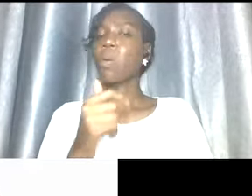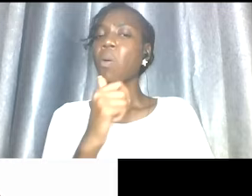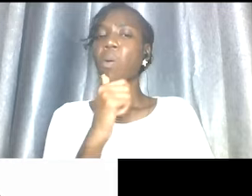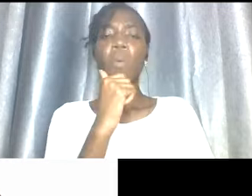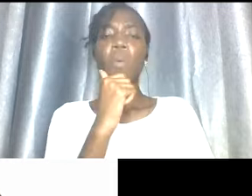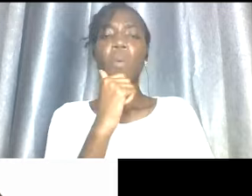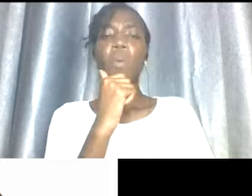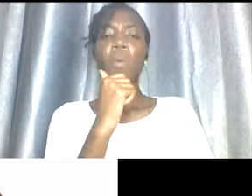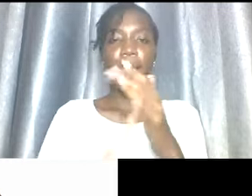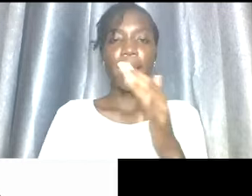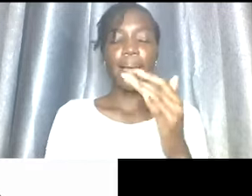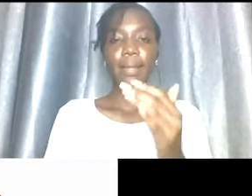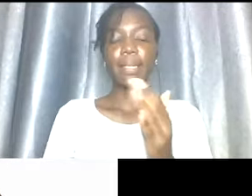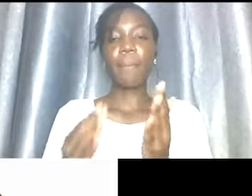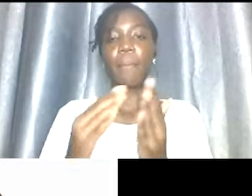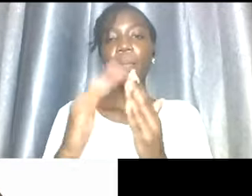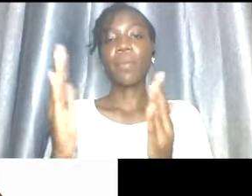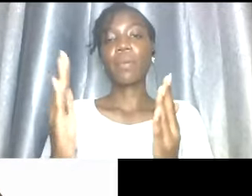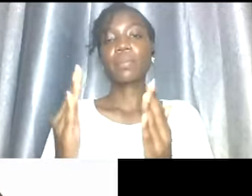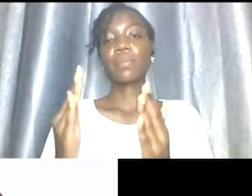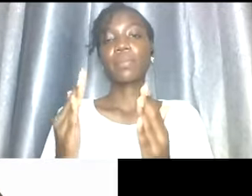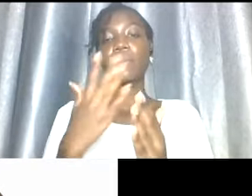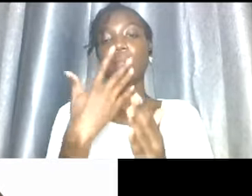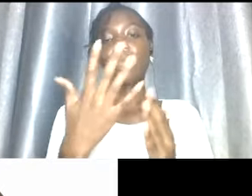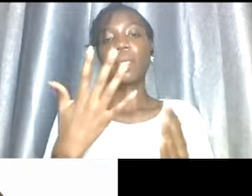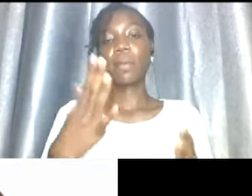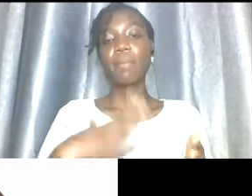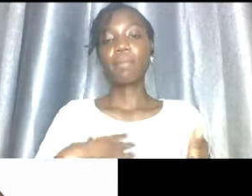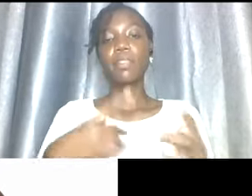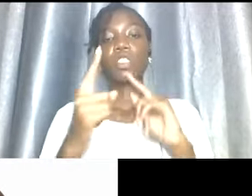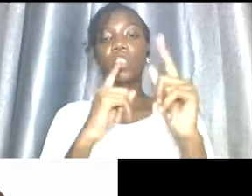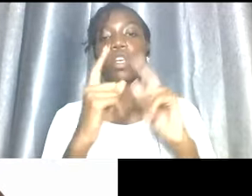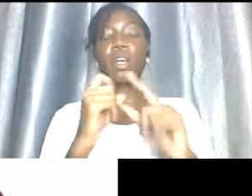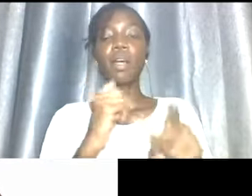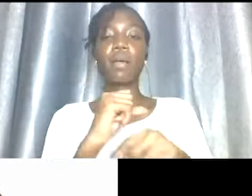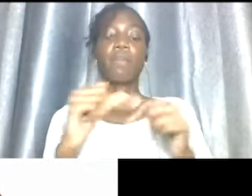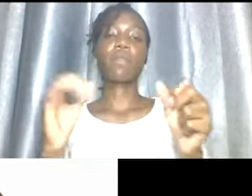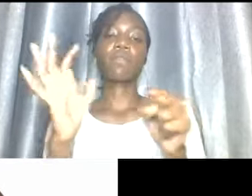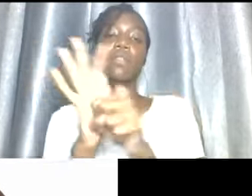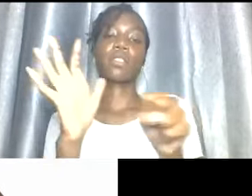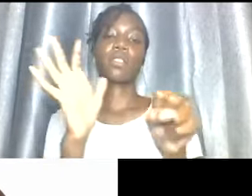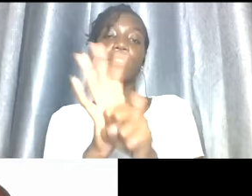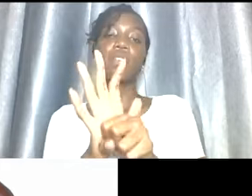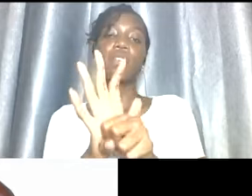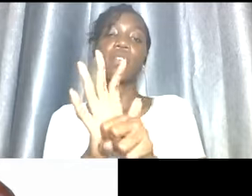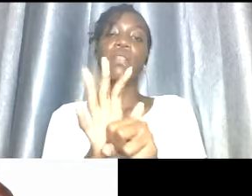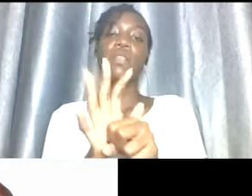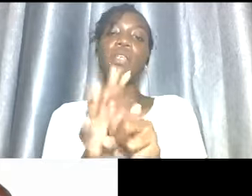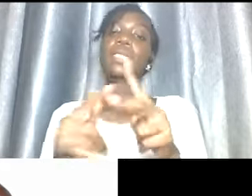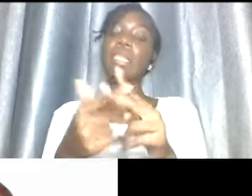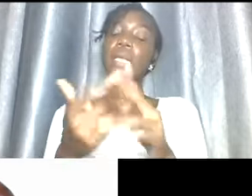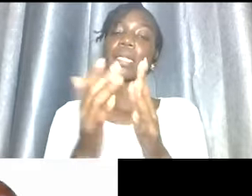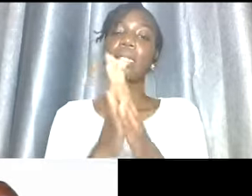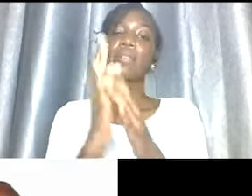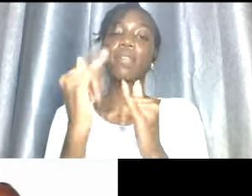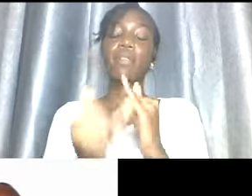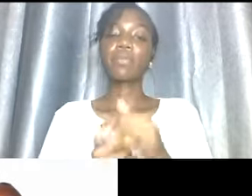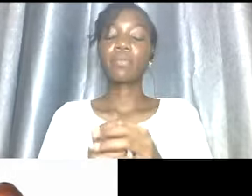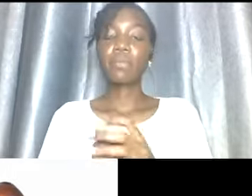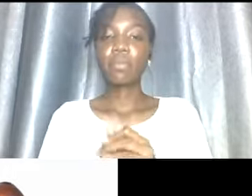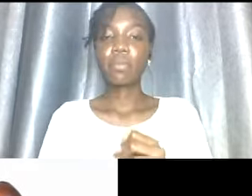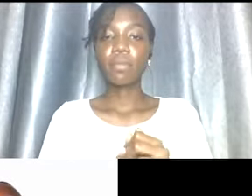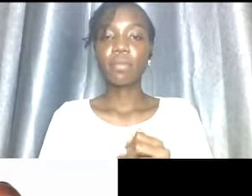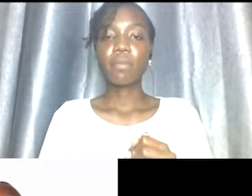habits that I talk about, I speak about a lot, is beginning with the end in mind. Well, when you